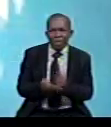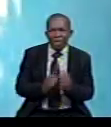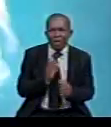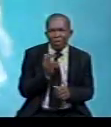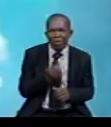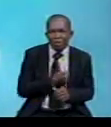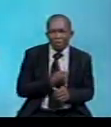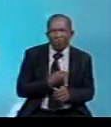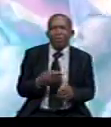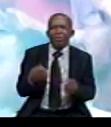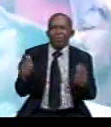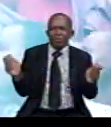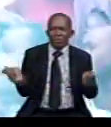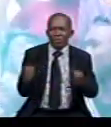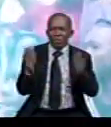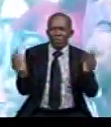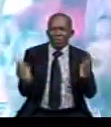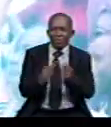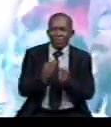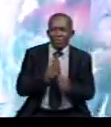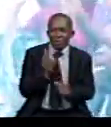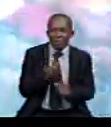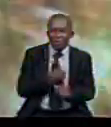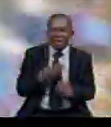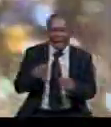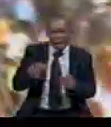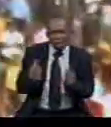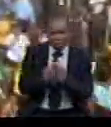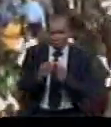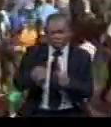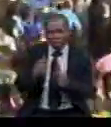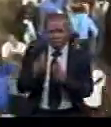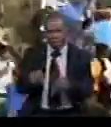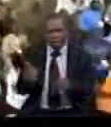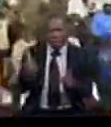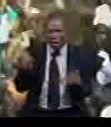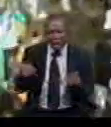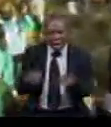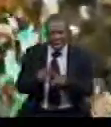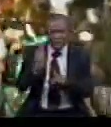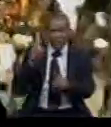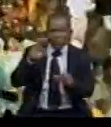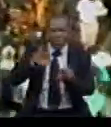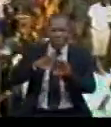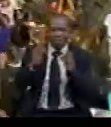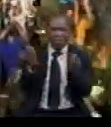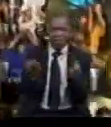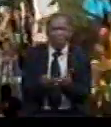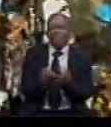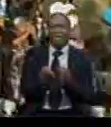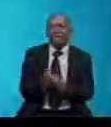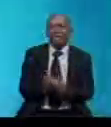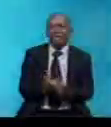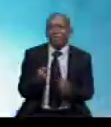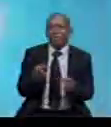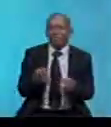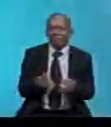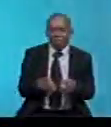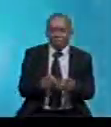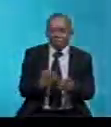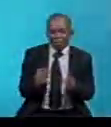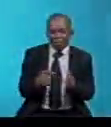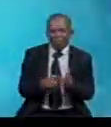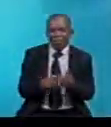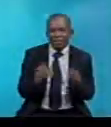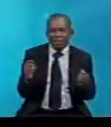also celebrate together with others around the world as one family. During this service, we will highlight all that God is